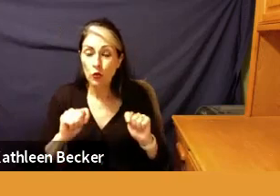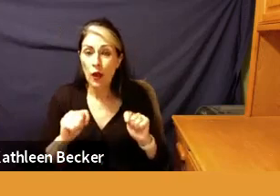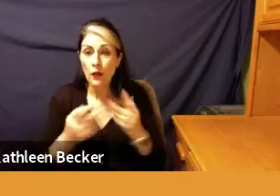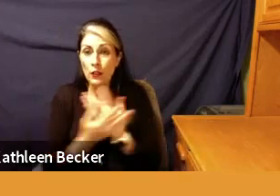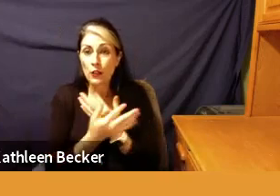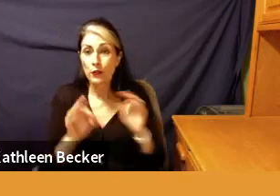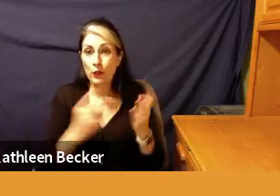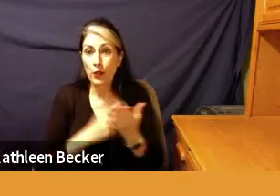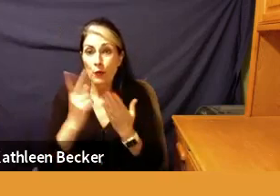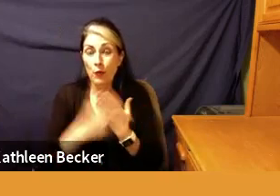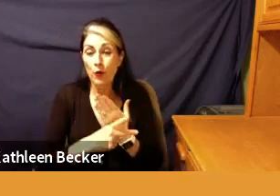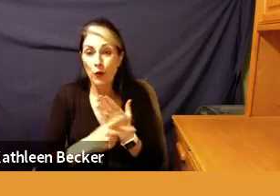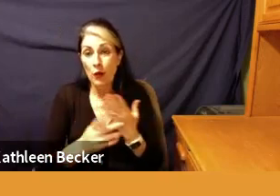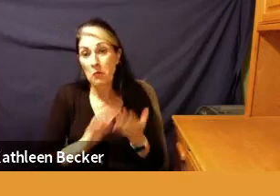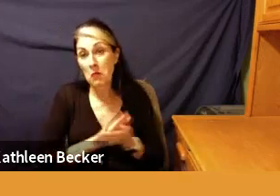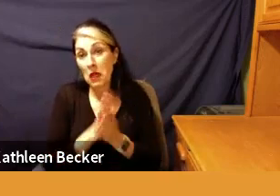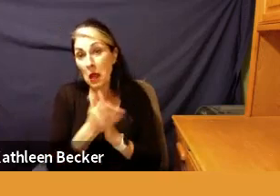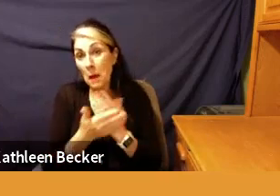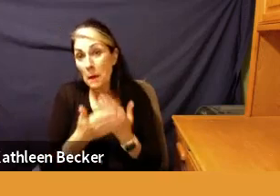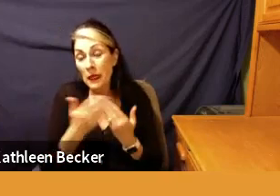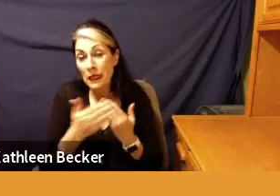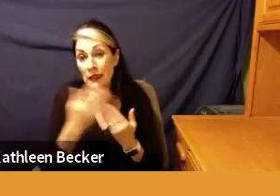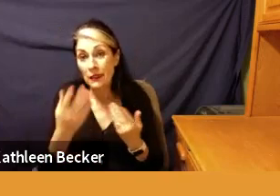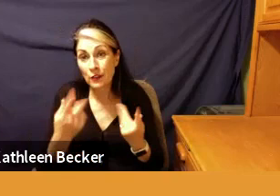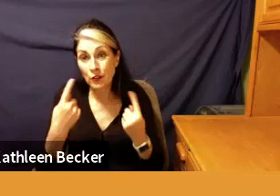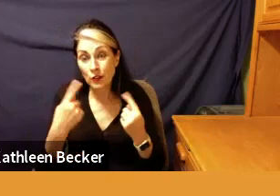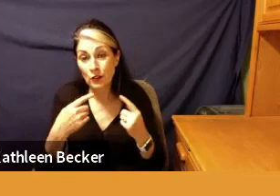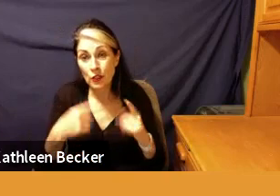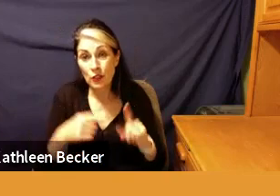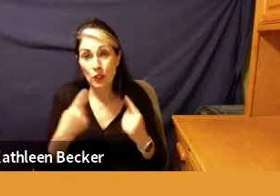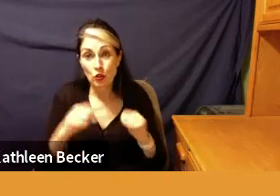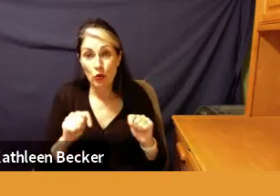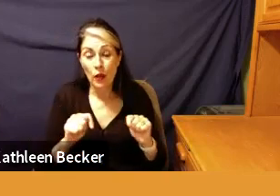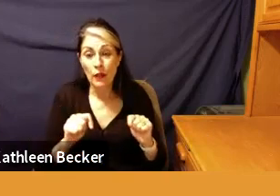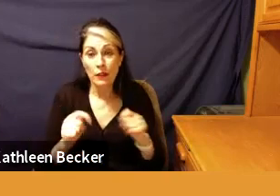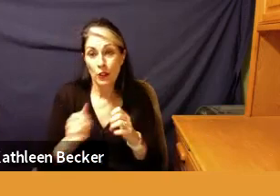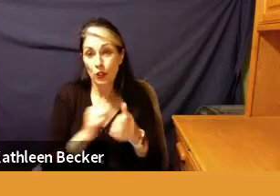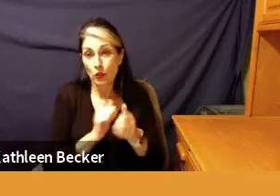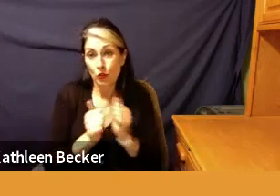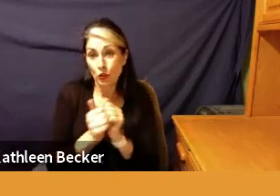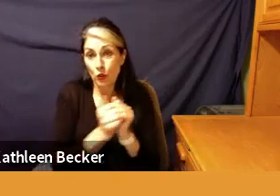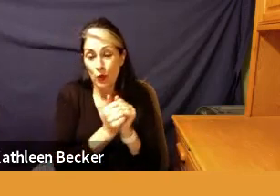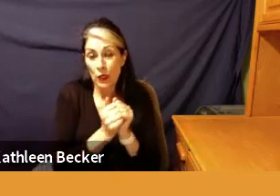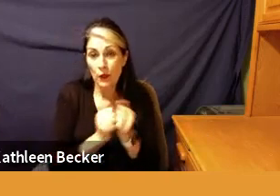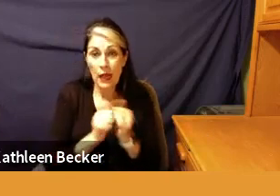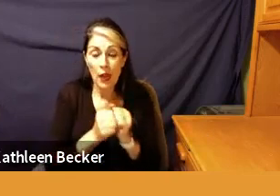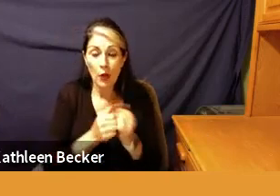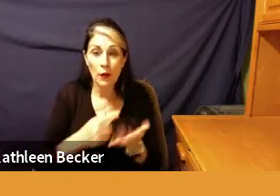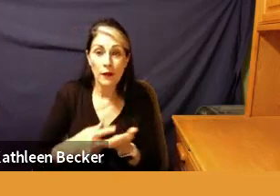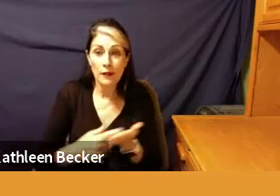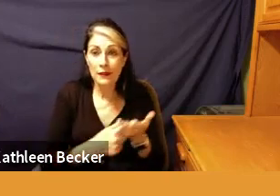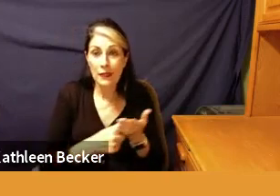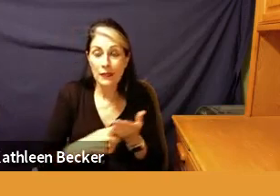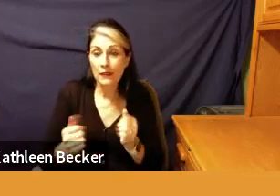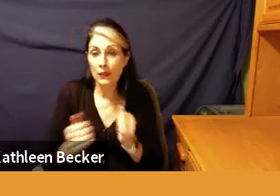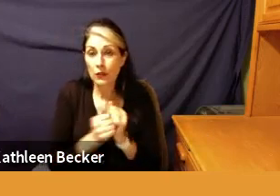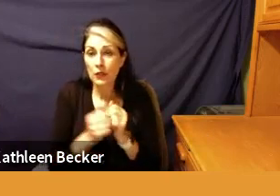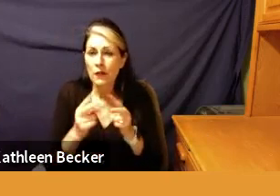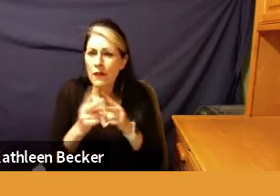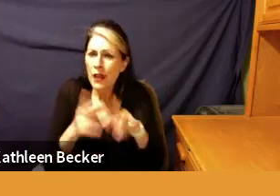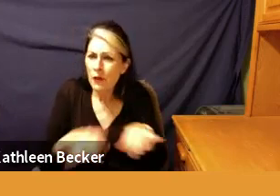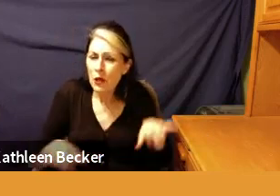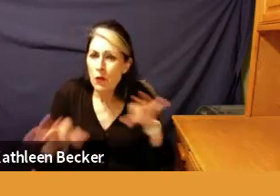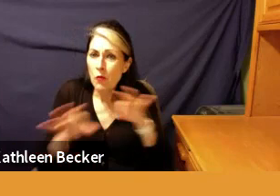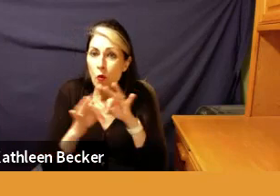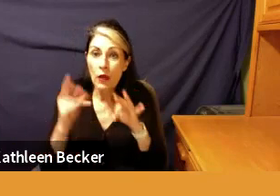program to see if we can make it easier? Let's give this a shot. Let's do this together. So the way that we talk about it is very, very important. If it's